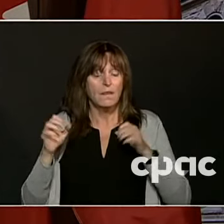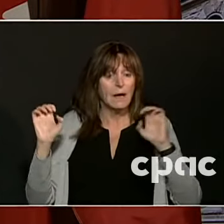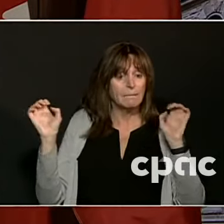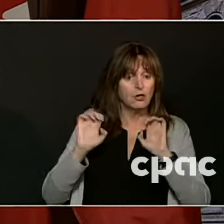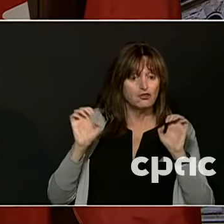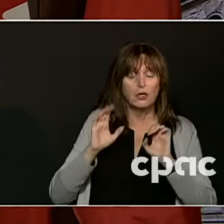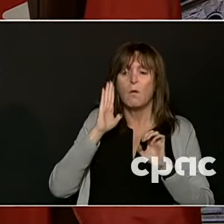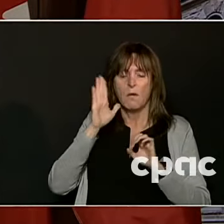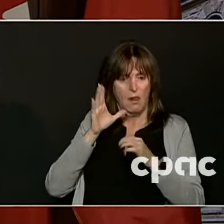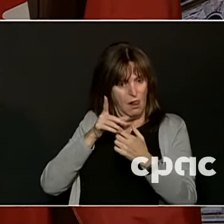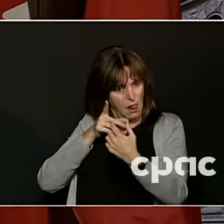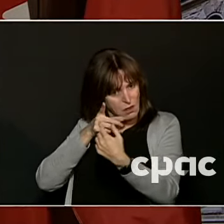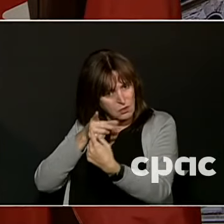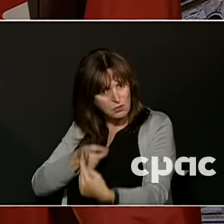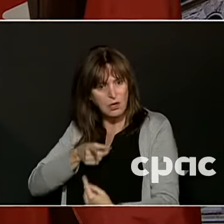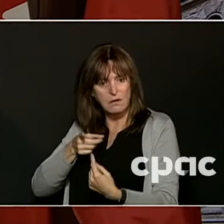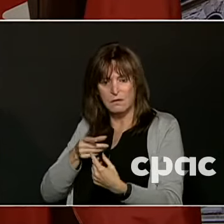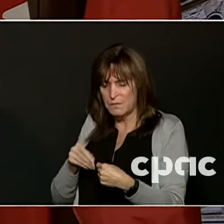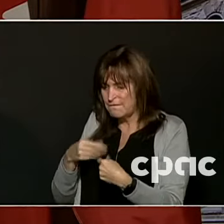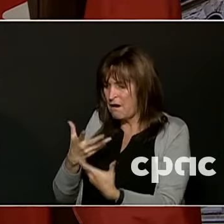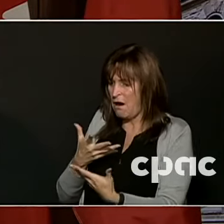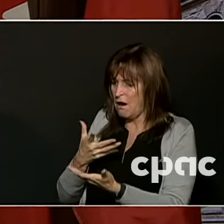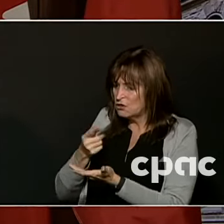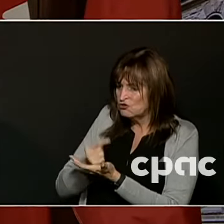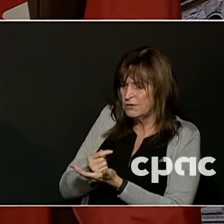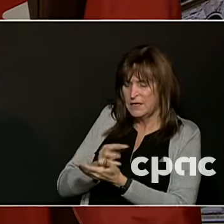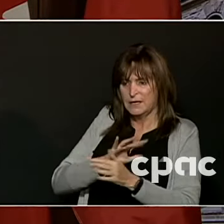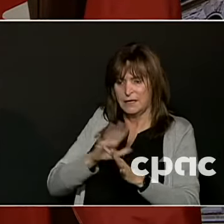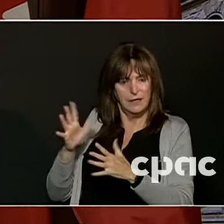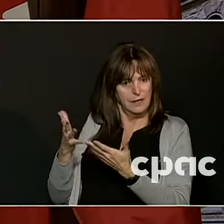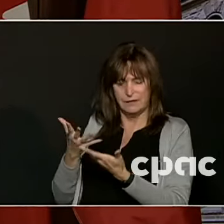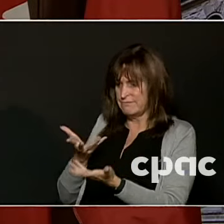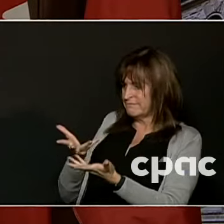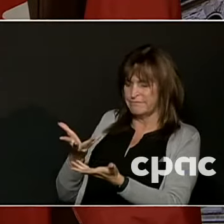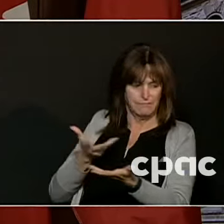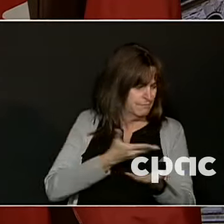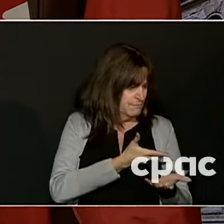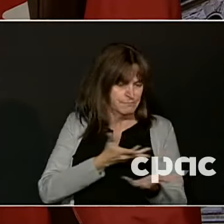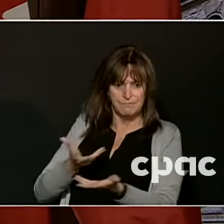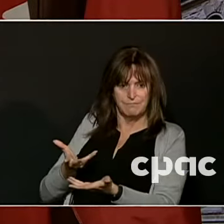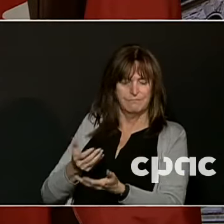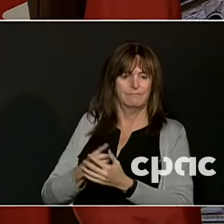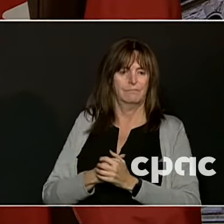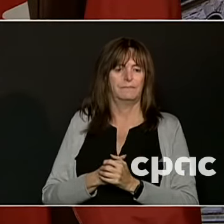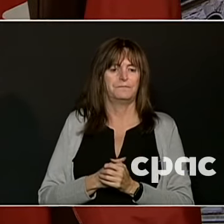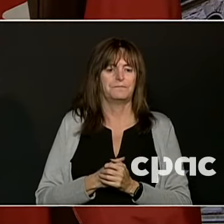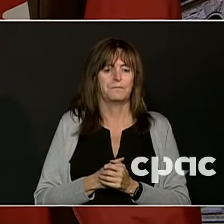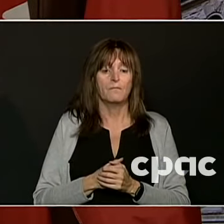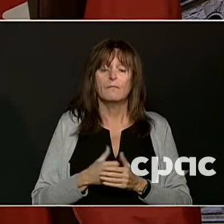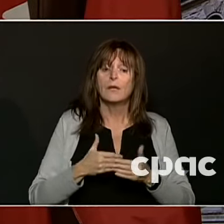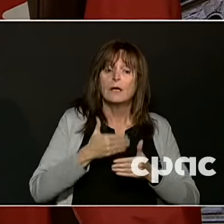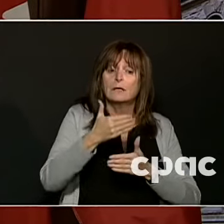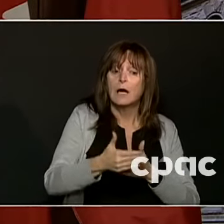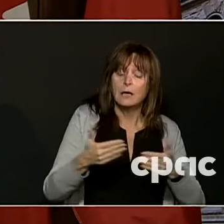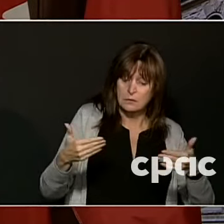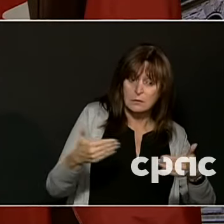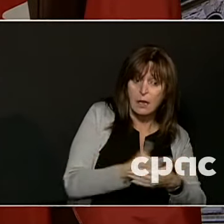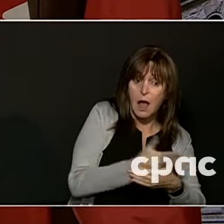If you go to the next slide, this slide shows the effect of the first wave and now the growing effect of the